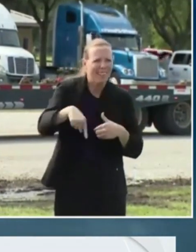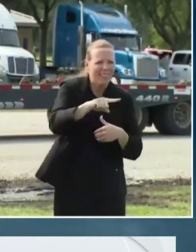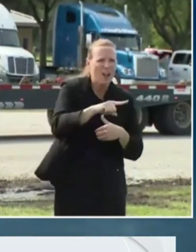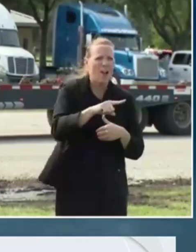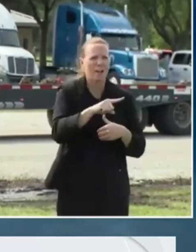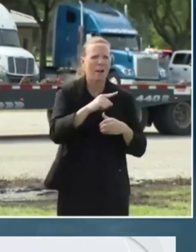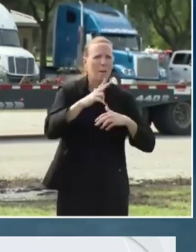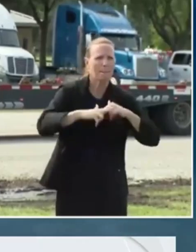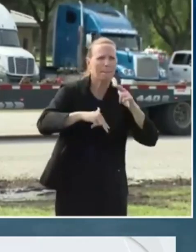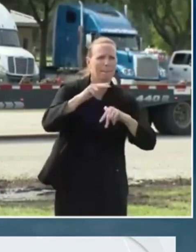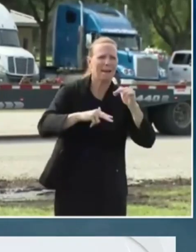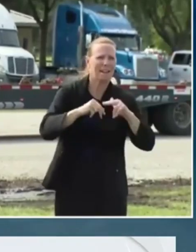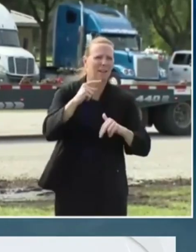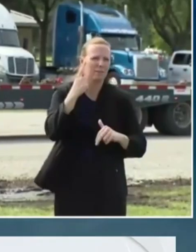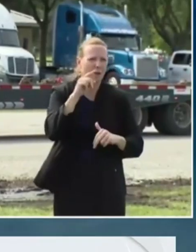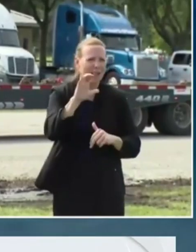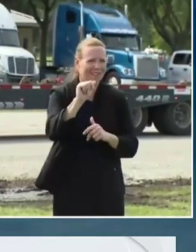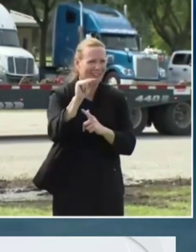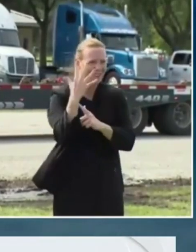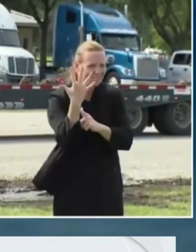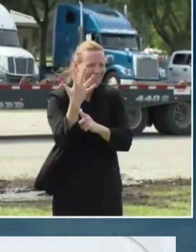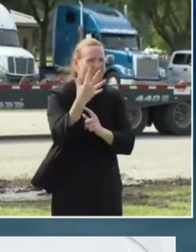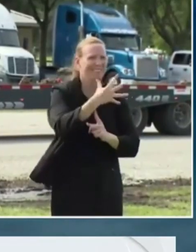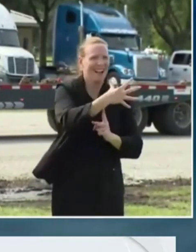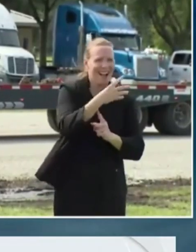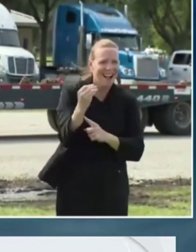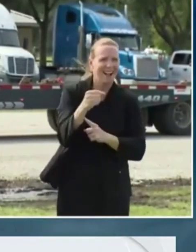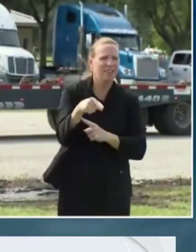winds, and they're outside of flood zones.